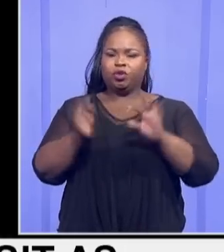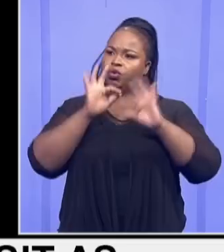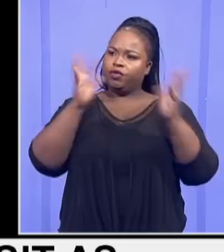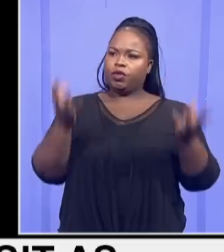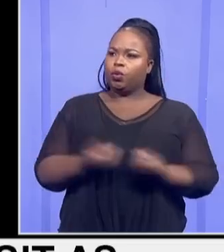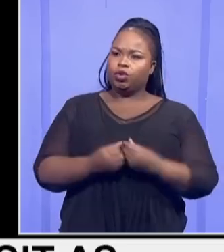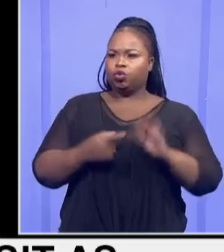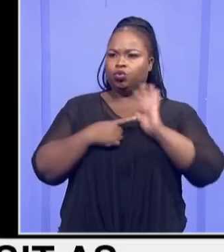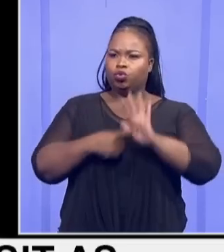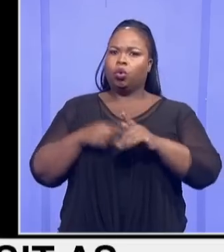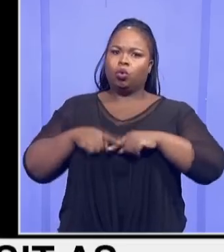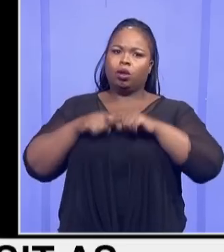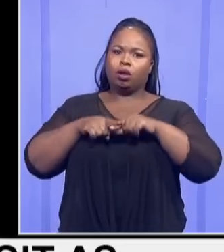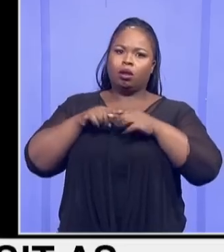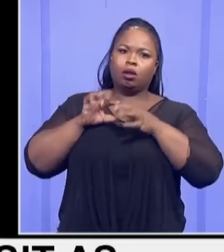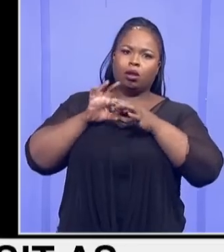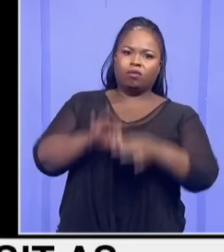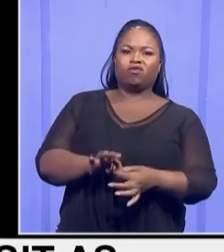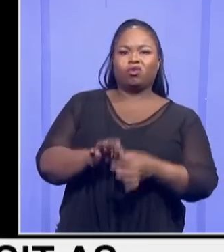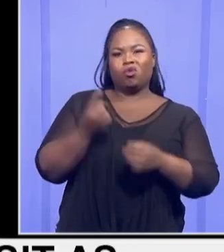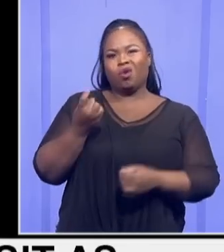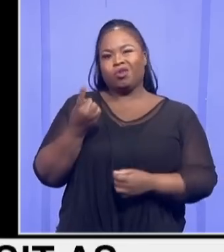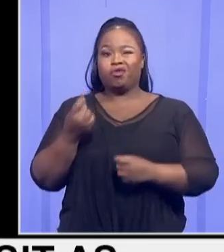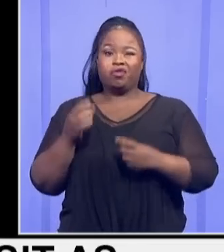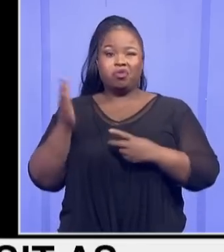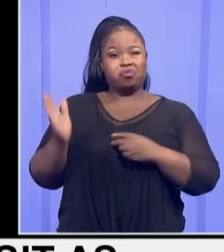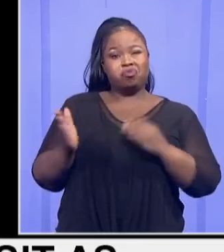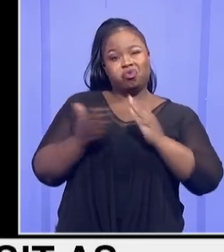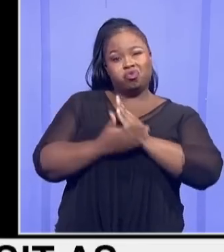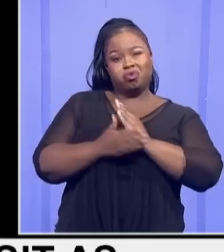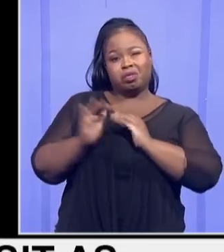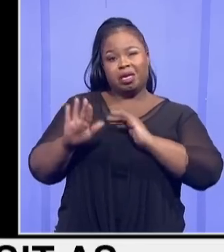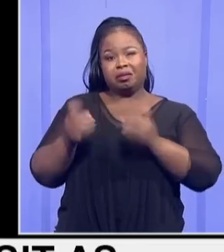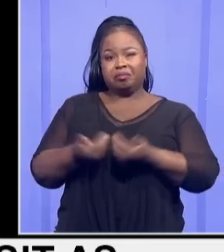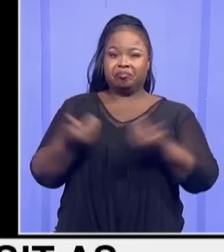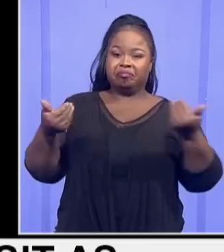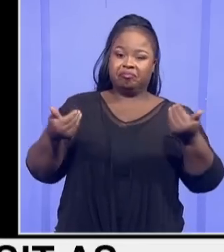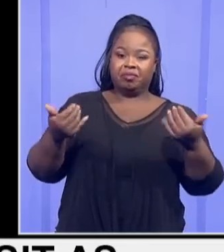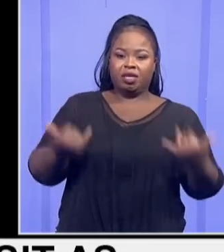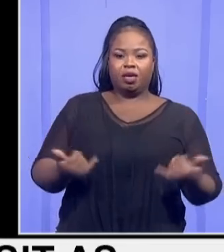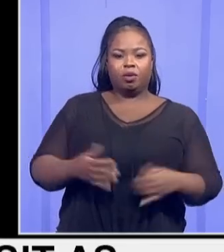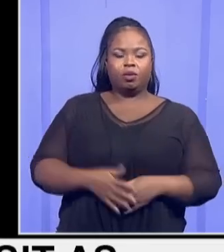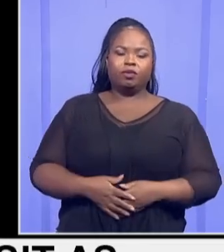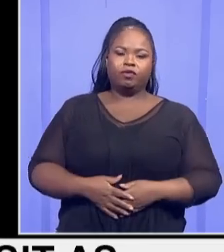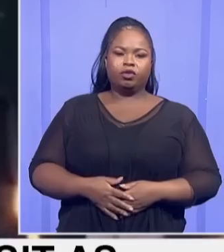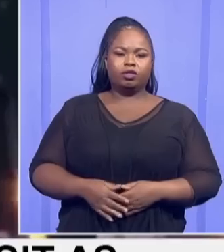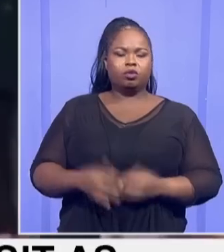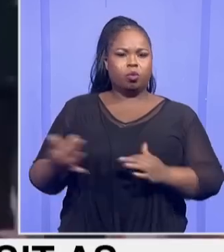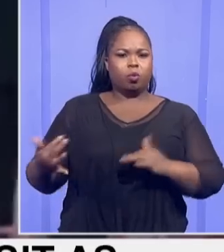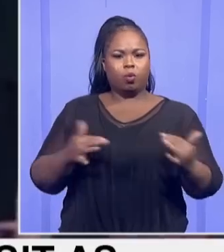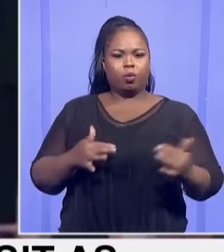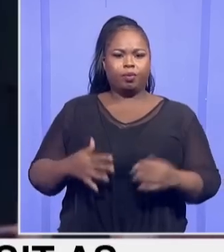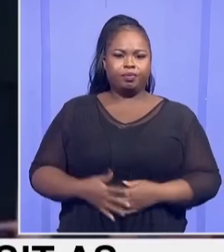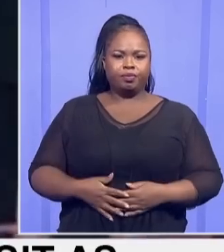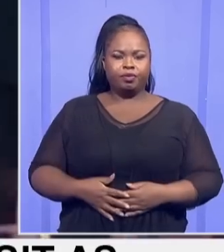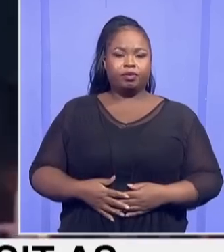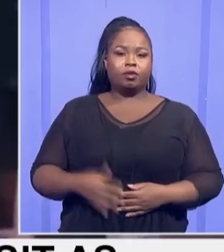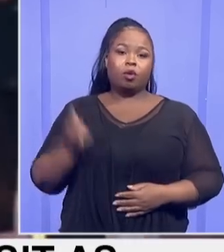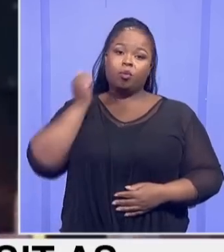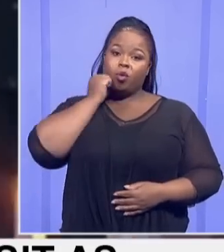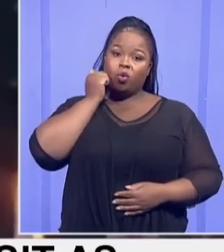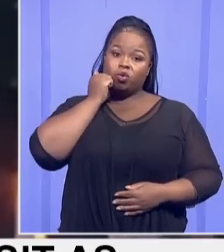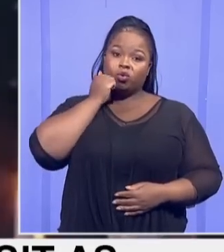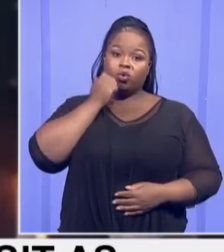some loyalty to one of the two sides that are now divided in this new Cold War. Moscow has warned